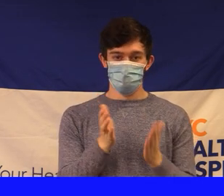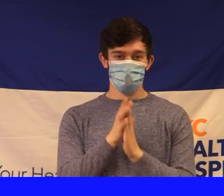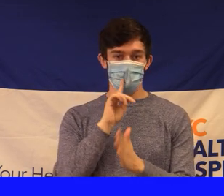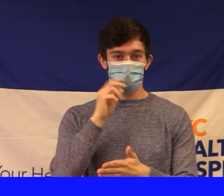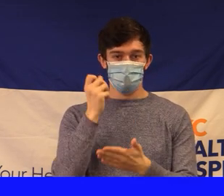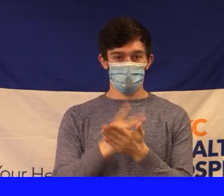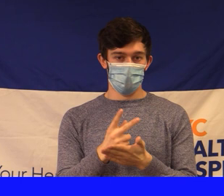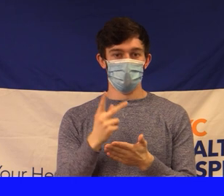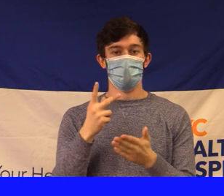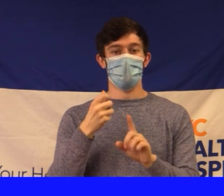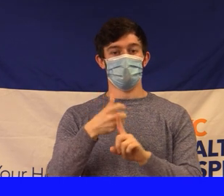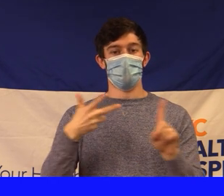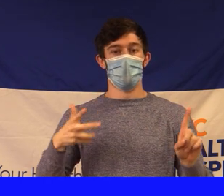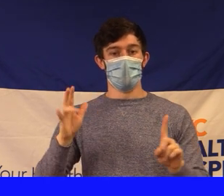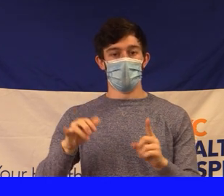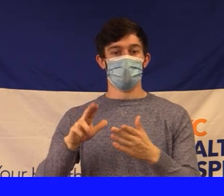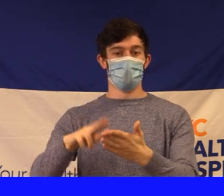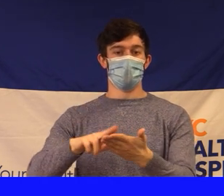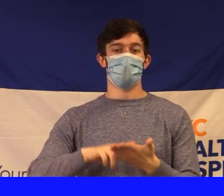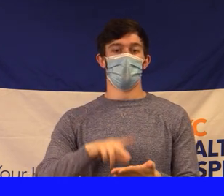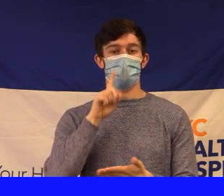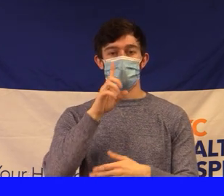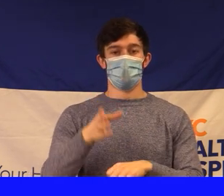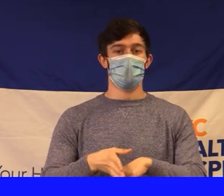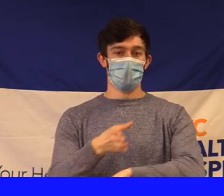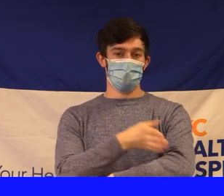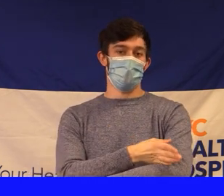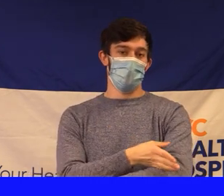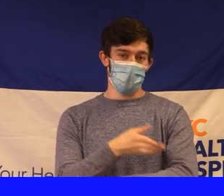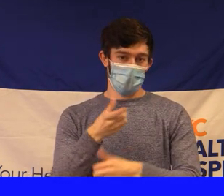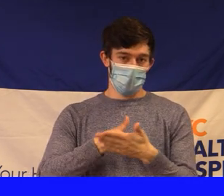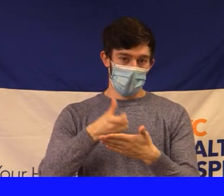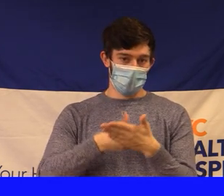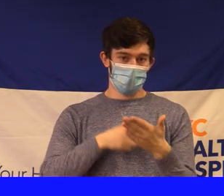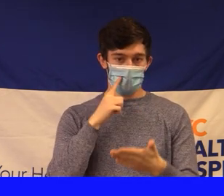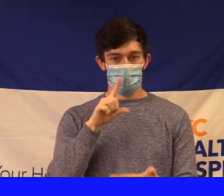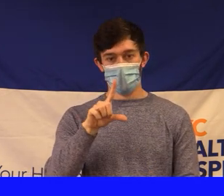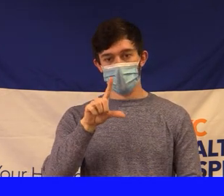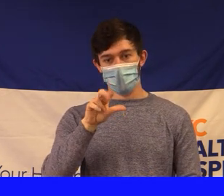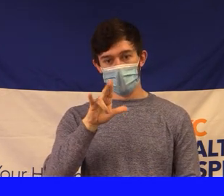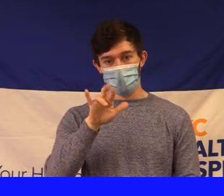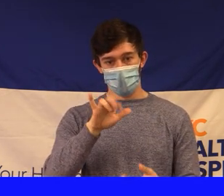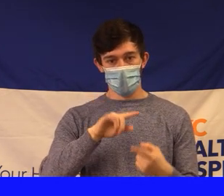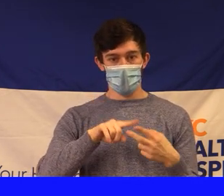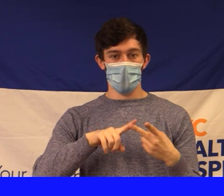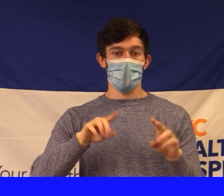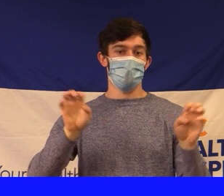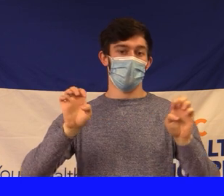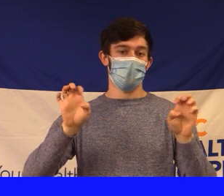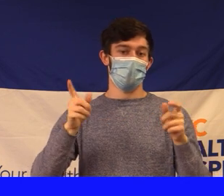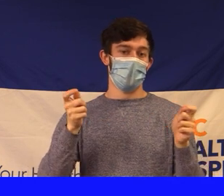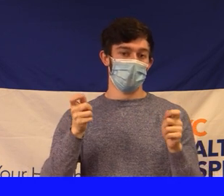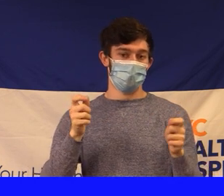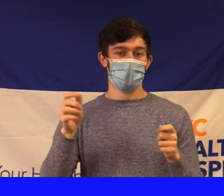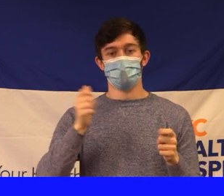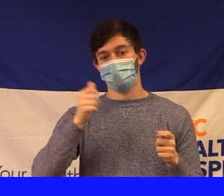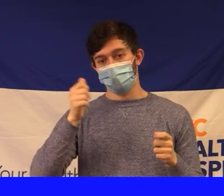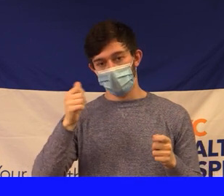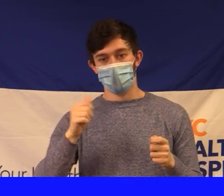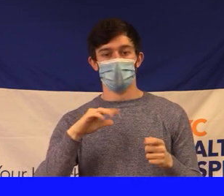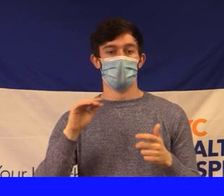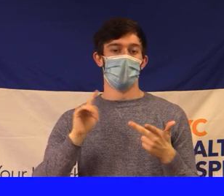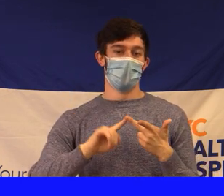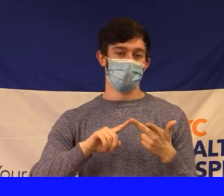approval is to expand the scope of the contract to improve, to include rates for livery, emergency management operations and